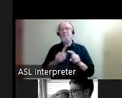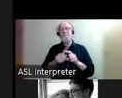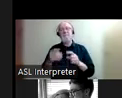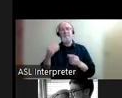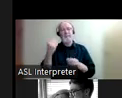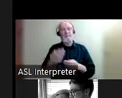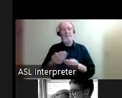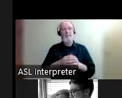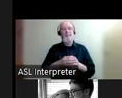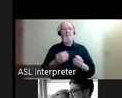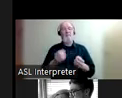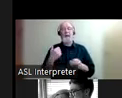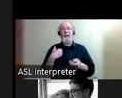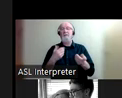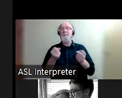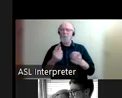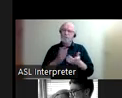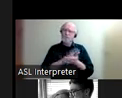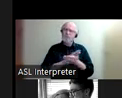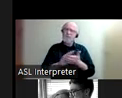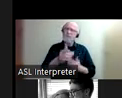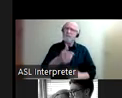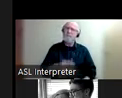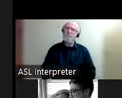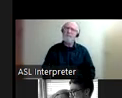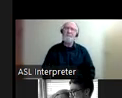and so many more. So it's just really nice.